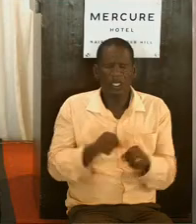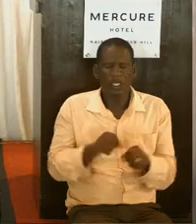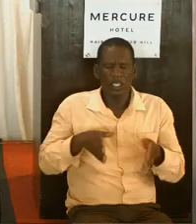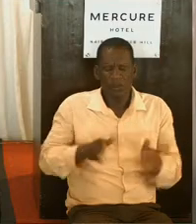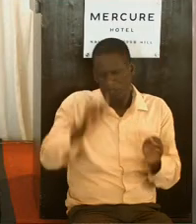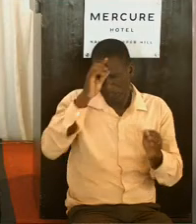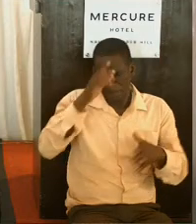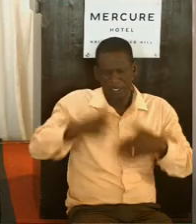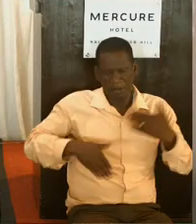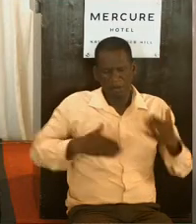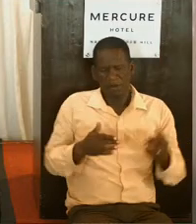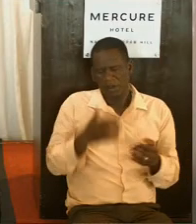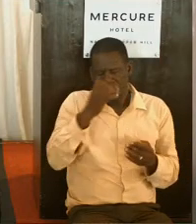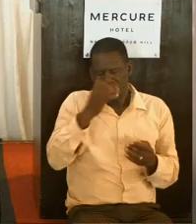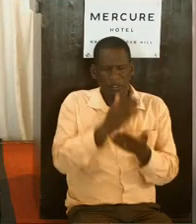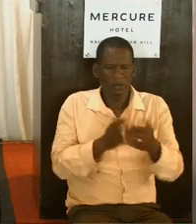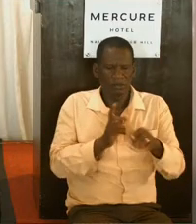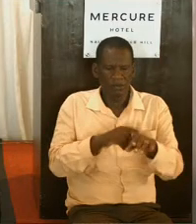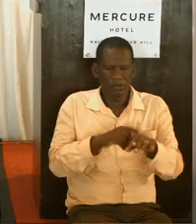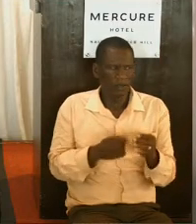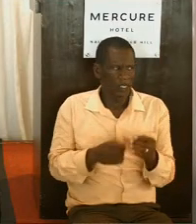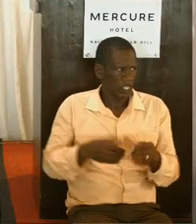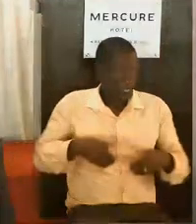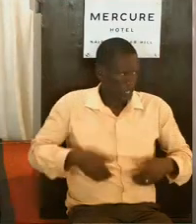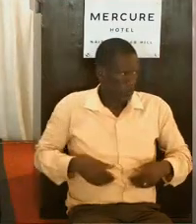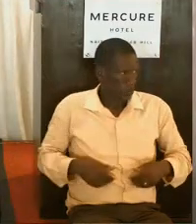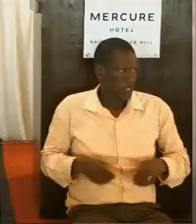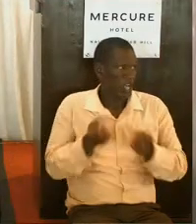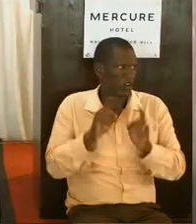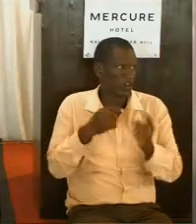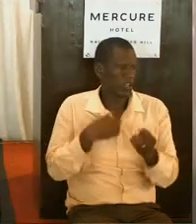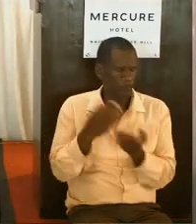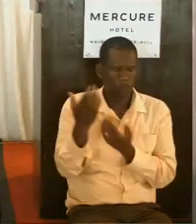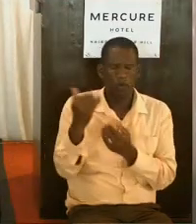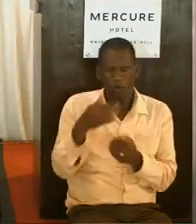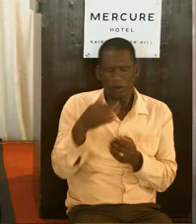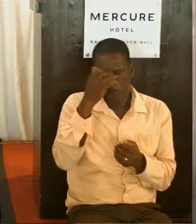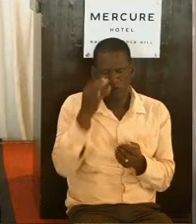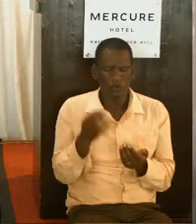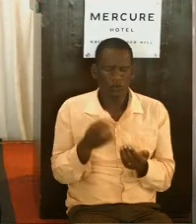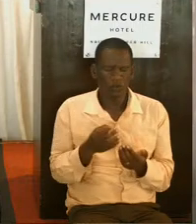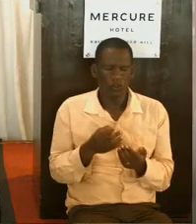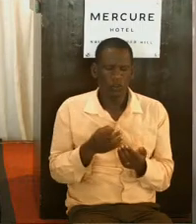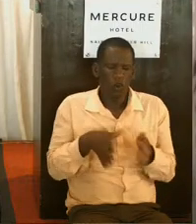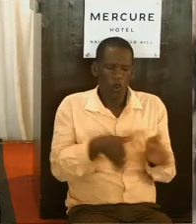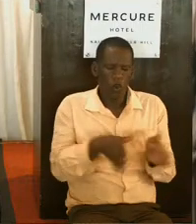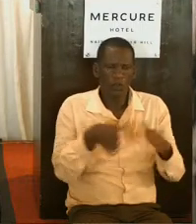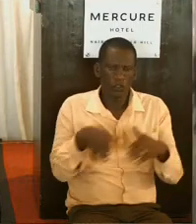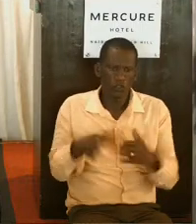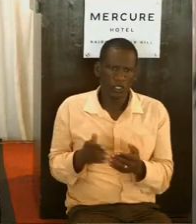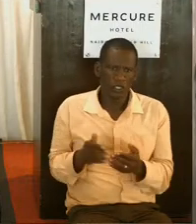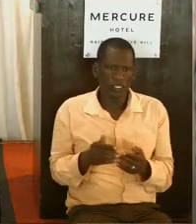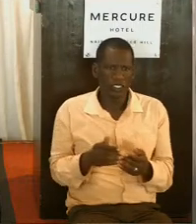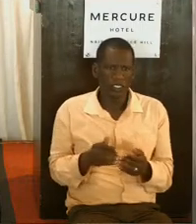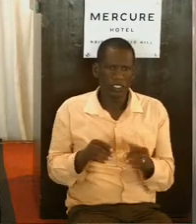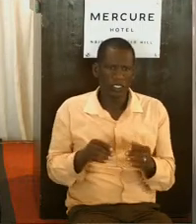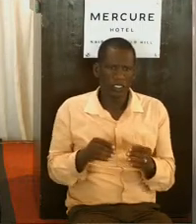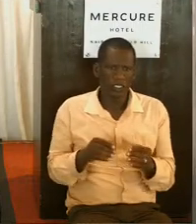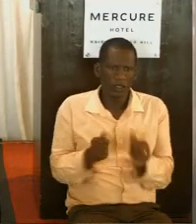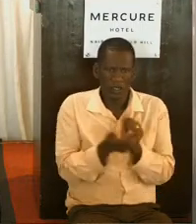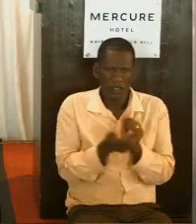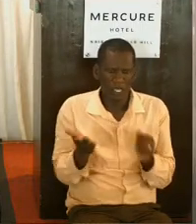because sometimes the young people they don't have hope because of the opportunities around them